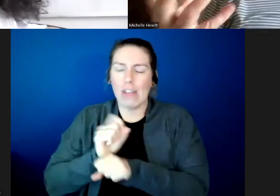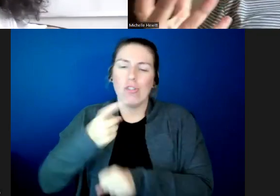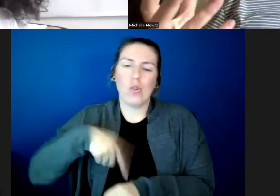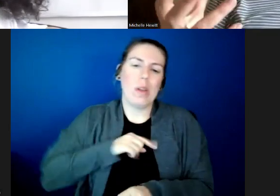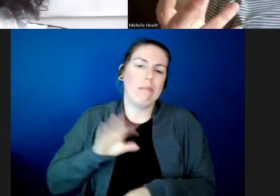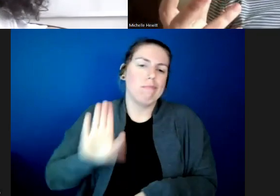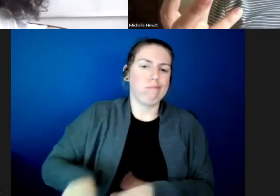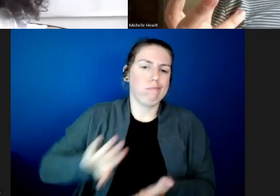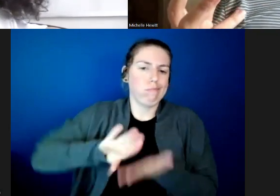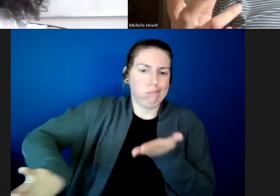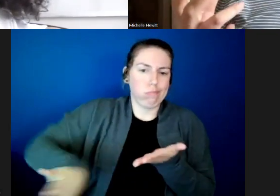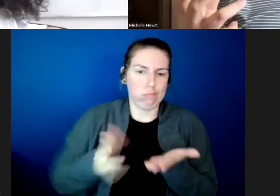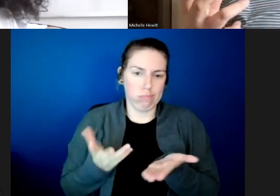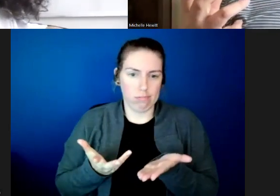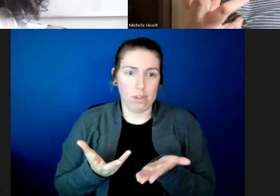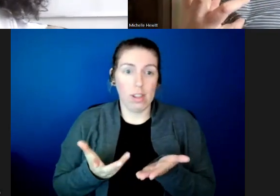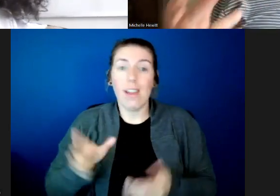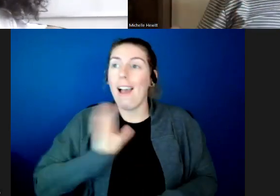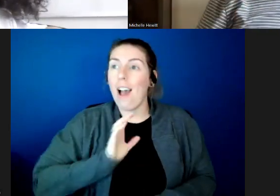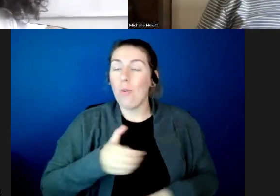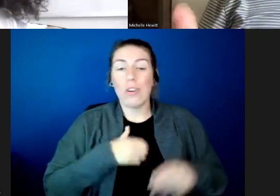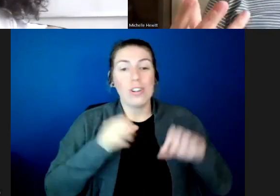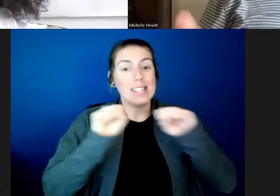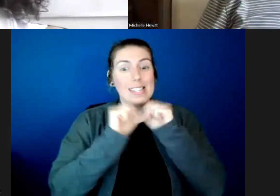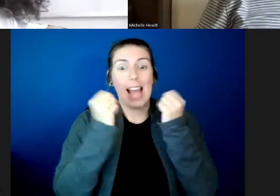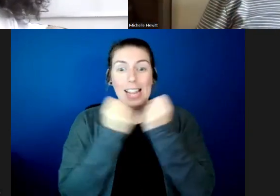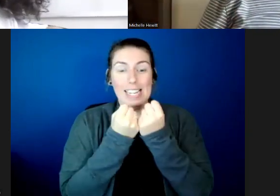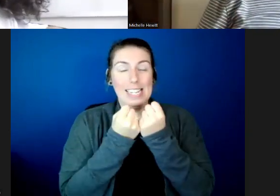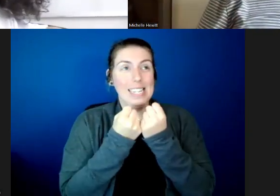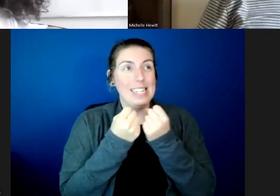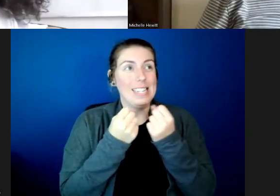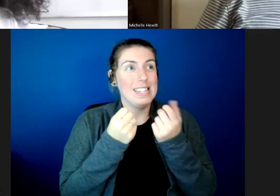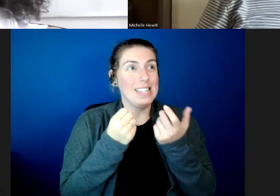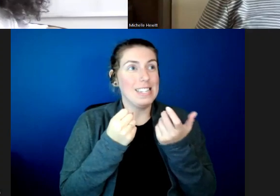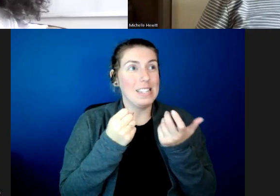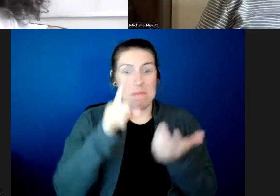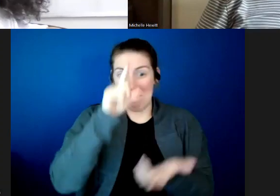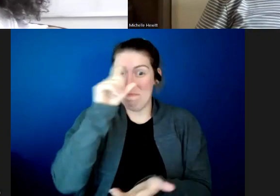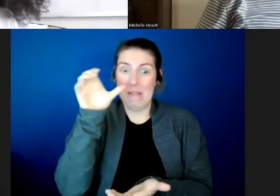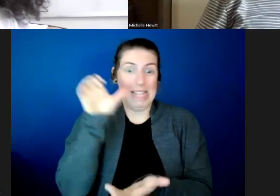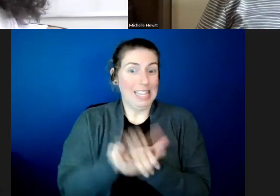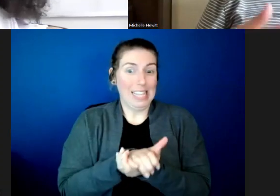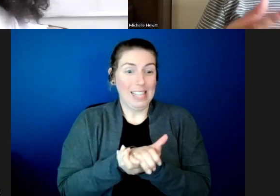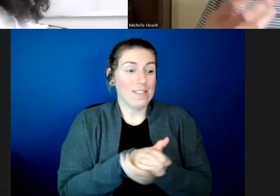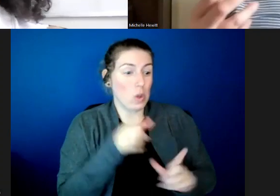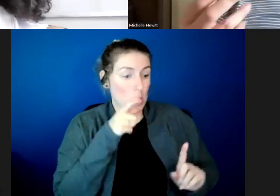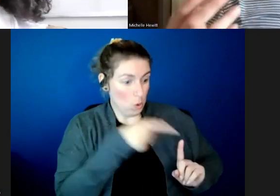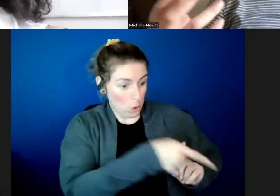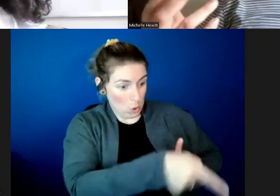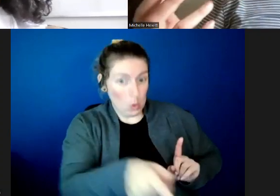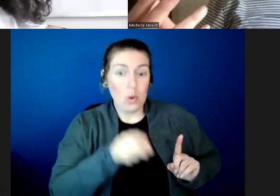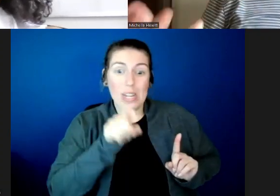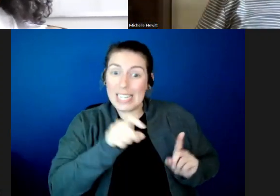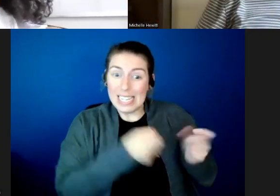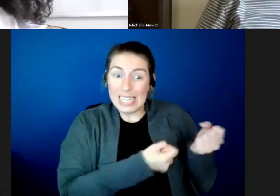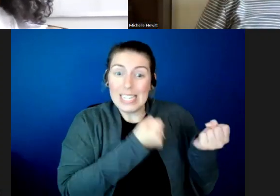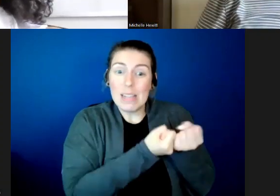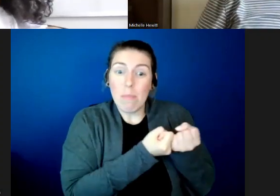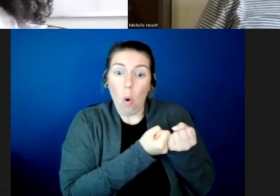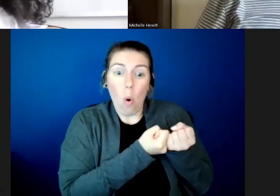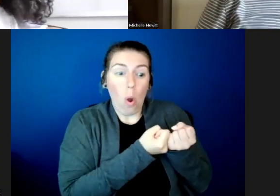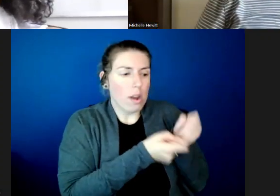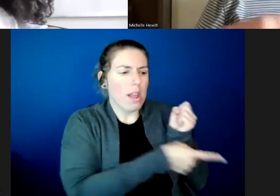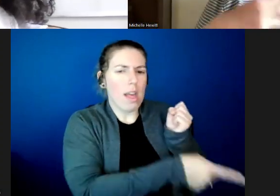we live in a society that believes that those who are most vulnerable are somehow out to play